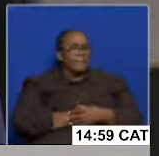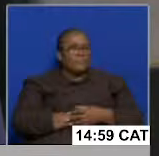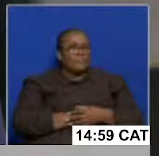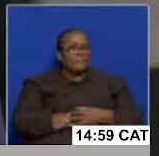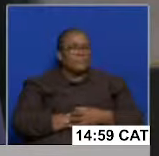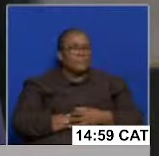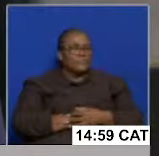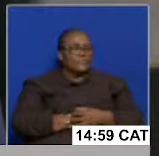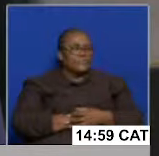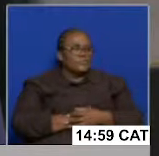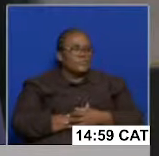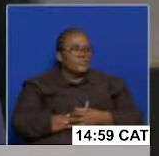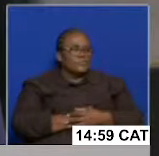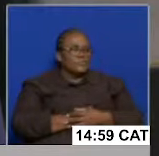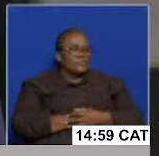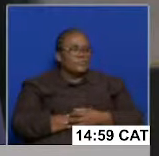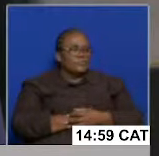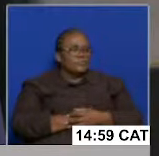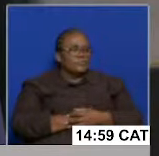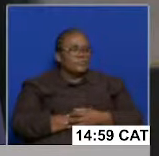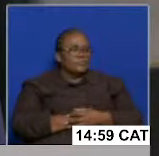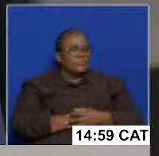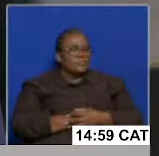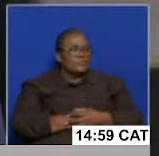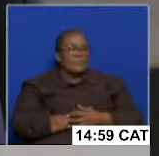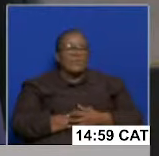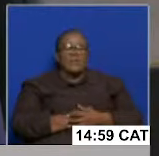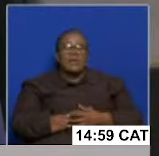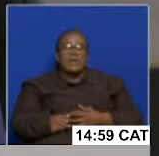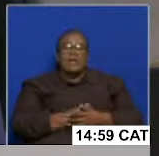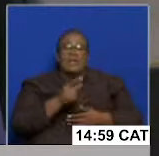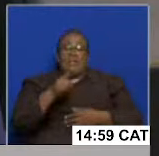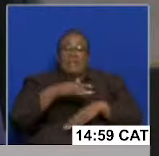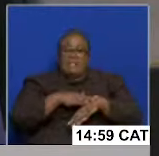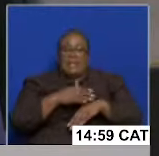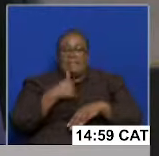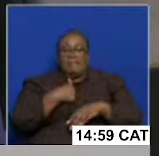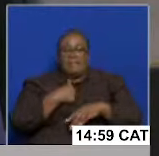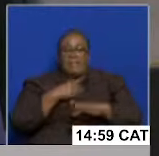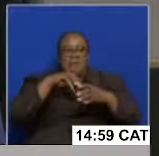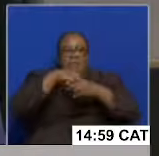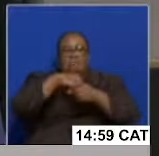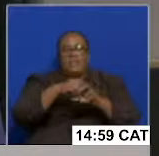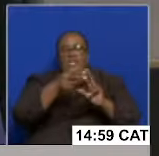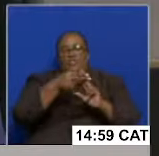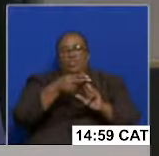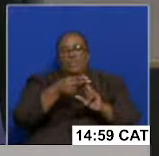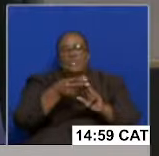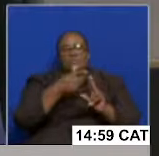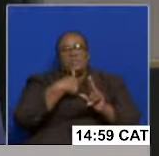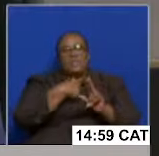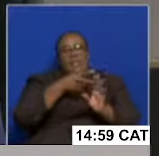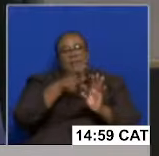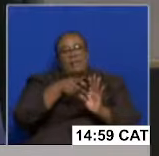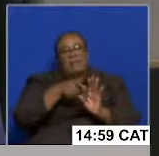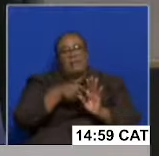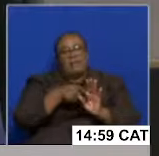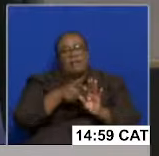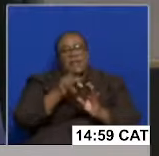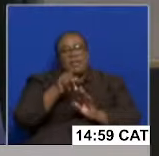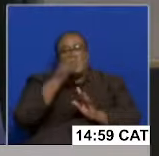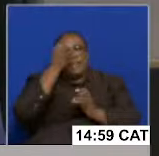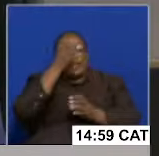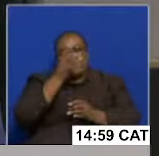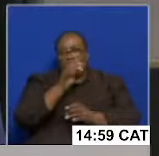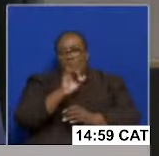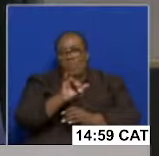I was not in the unit where I can participate in such information anymore. And